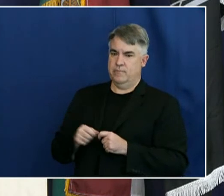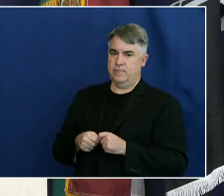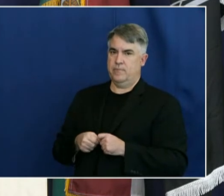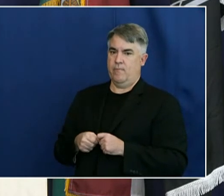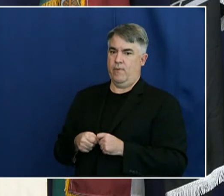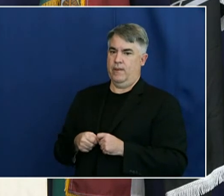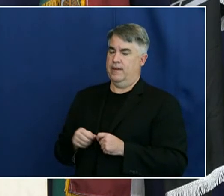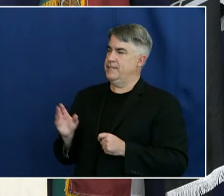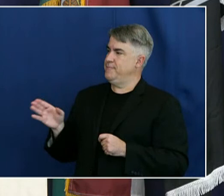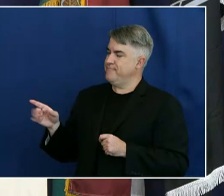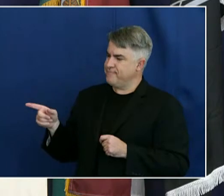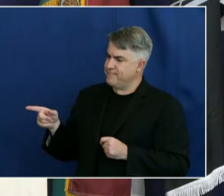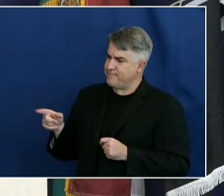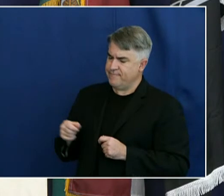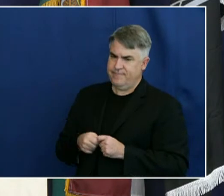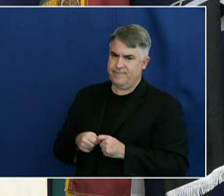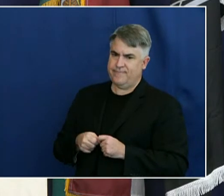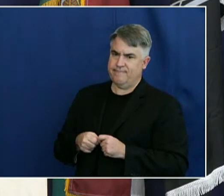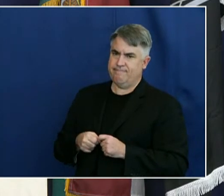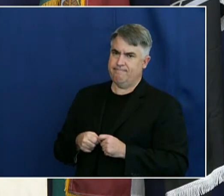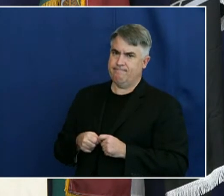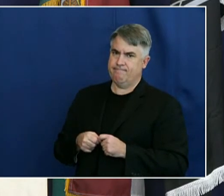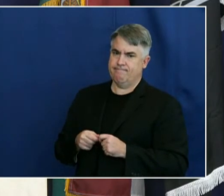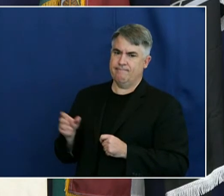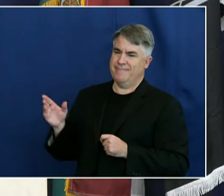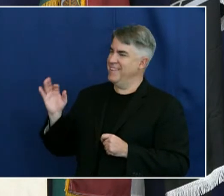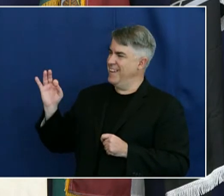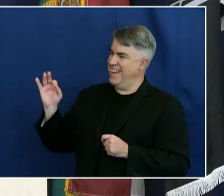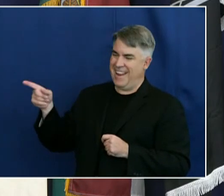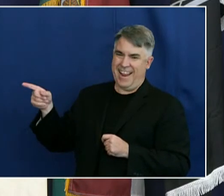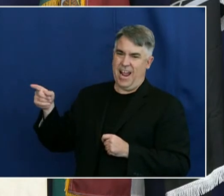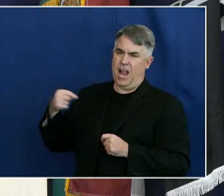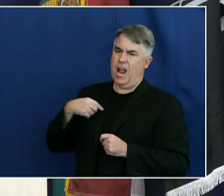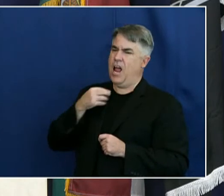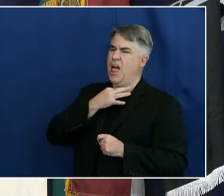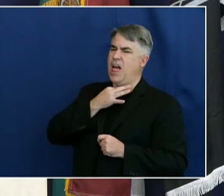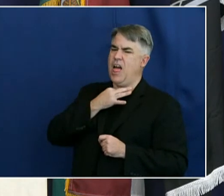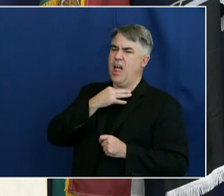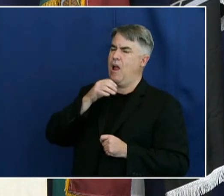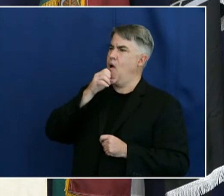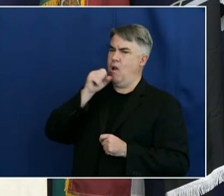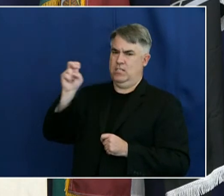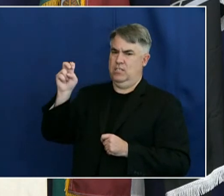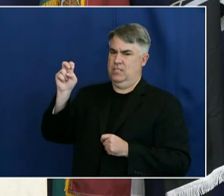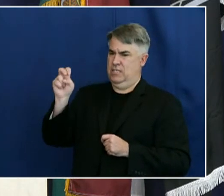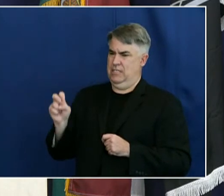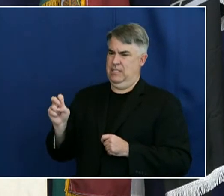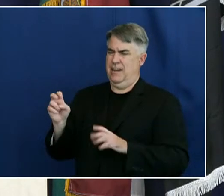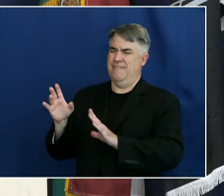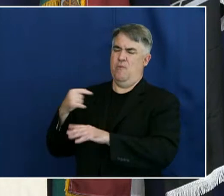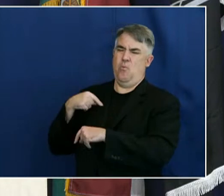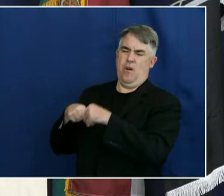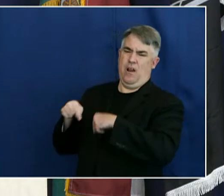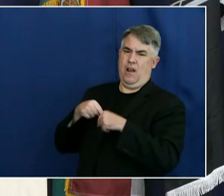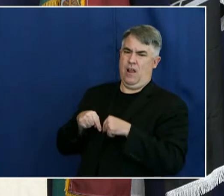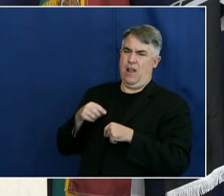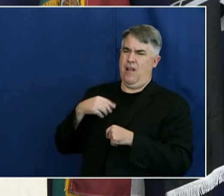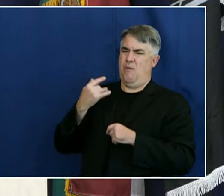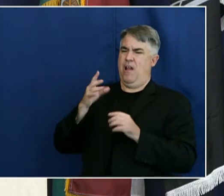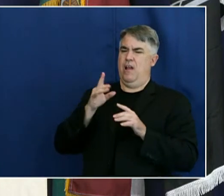Hi there. I have a question about the progressing to the orange tier in just a moment, but I want to ask one quick one about the Brazil variant